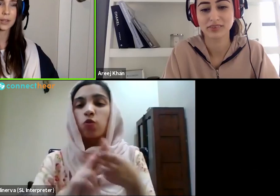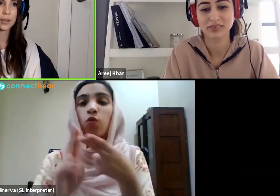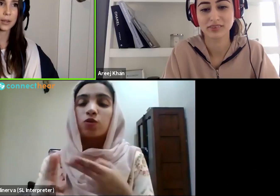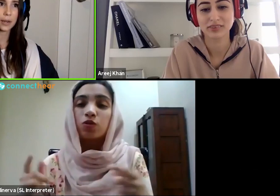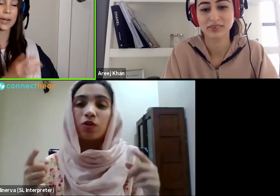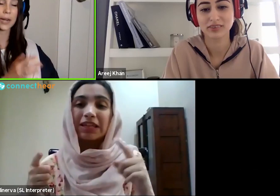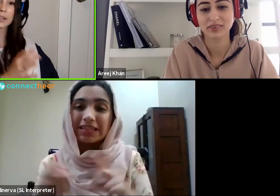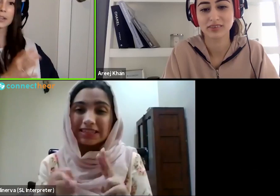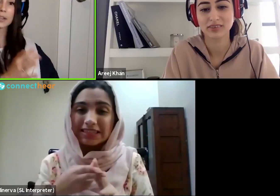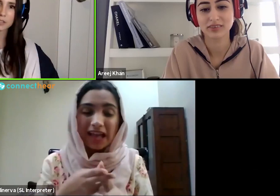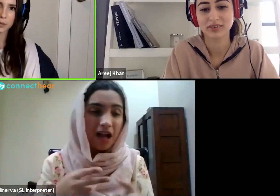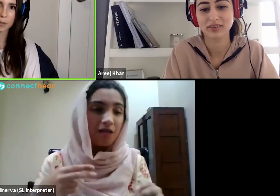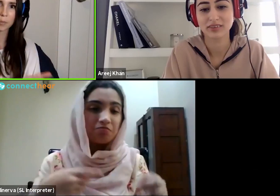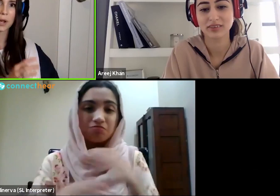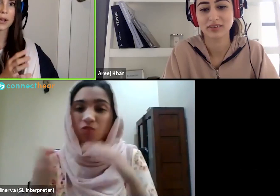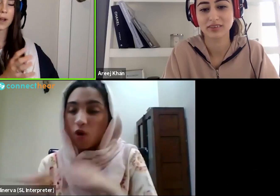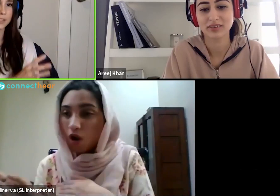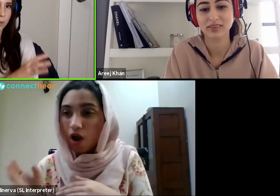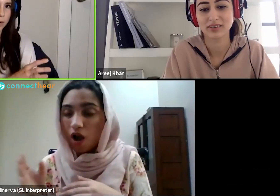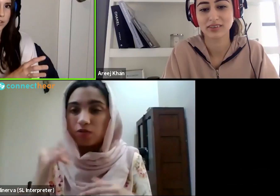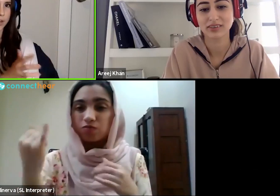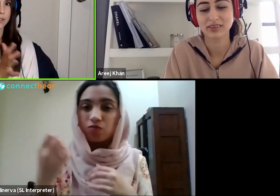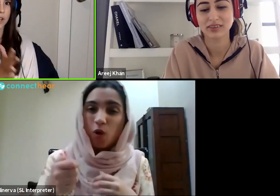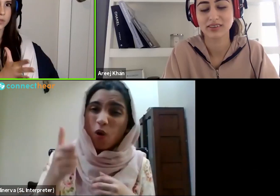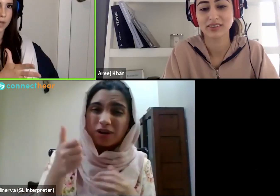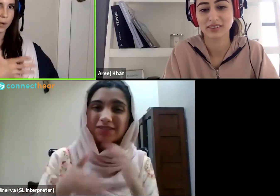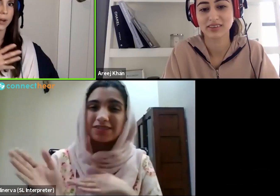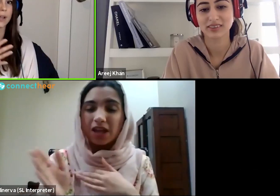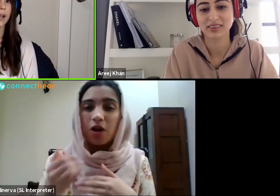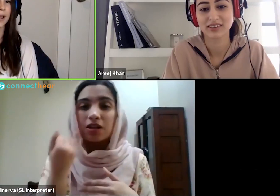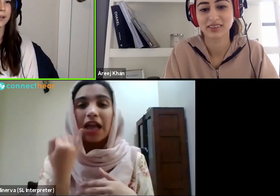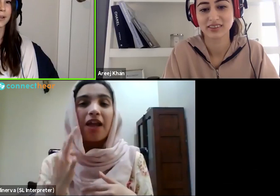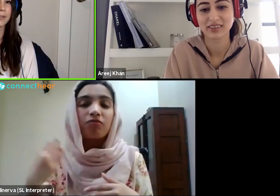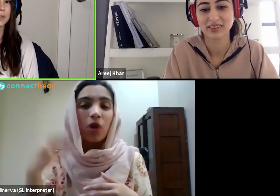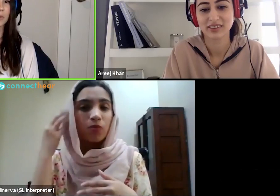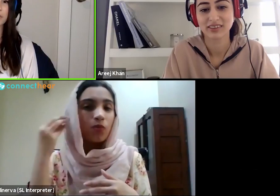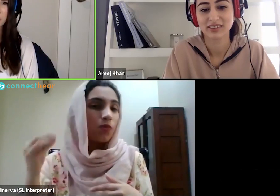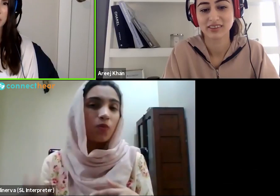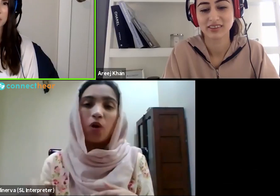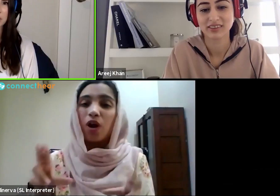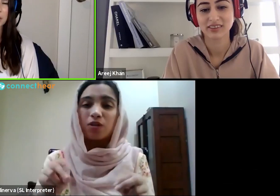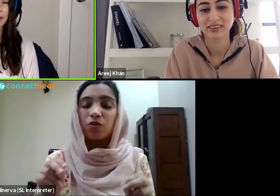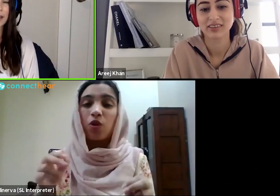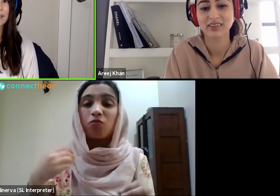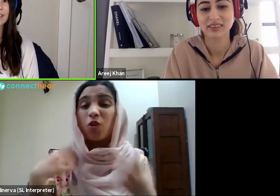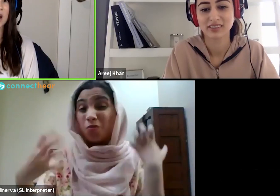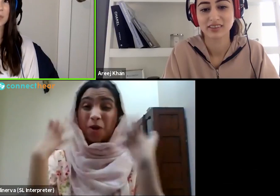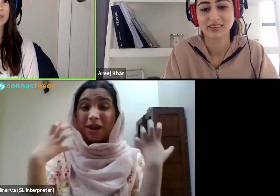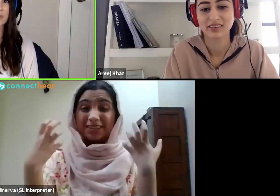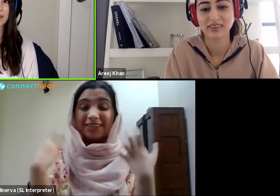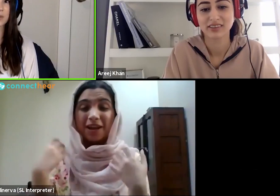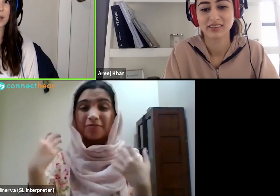minute, and I could do it. But if I don't get a chance to go somewhere and kind of withdraw, and I think that's